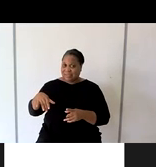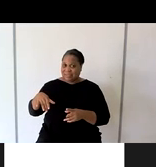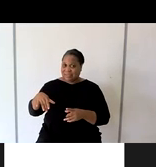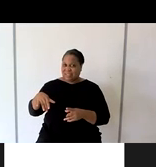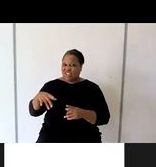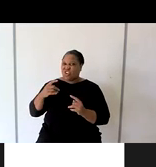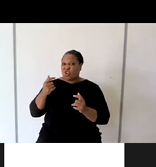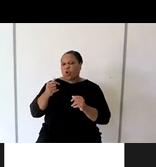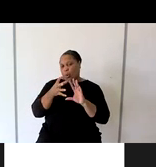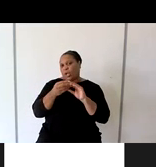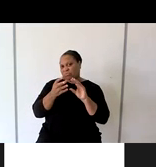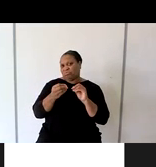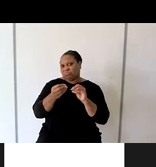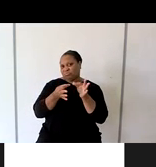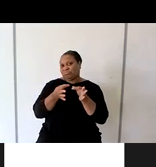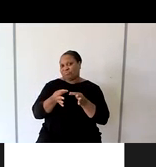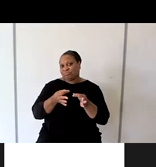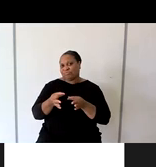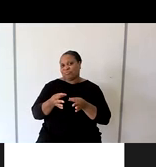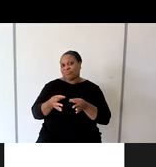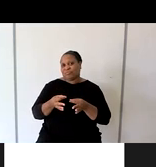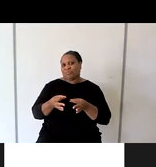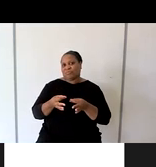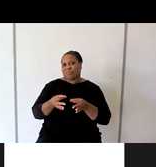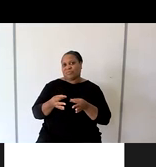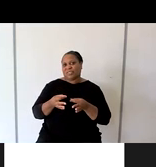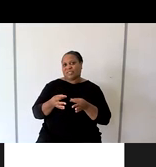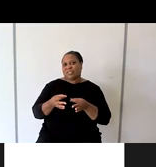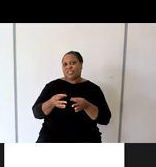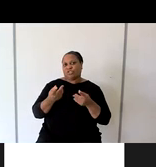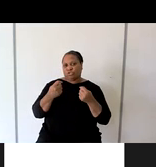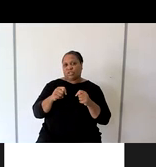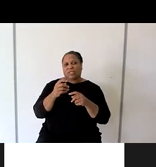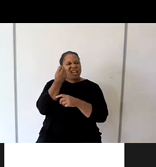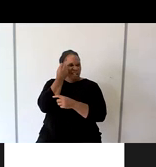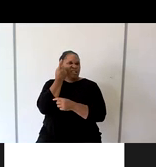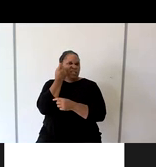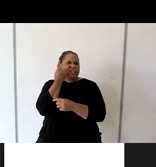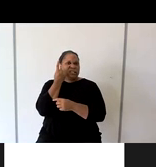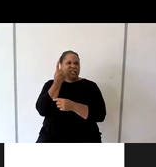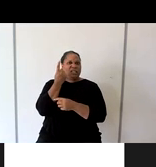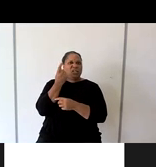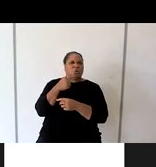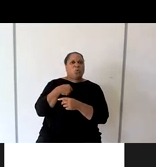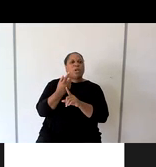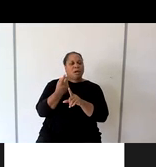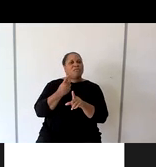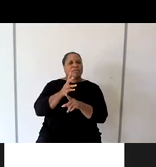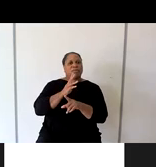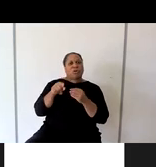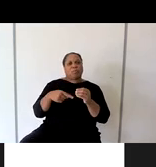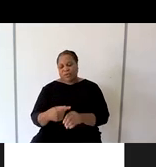quick synopsis of it. So you can kind of get an understanding of where I'm coming from when talking about